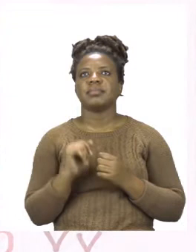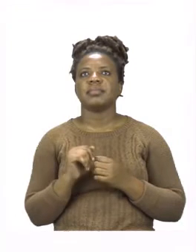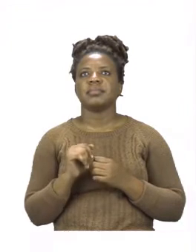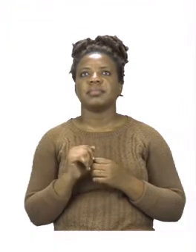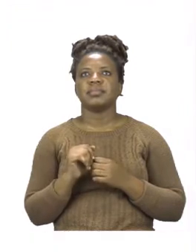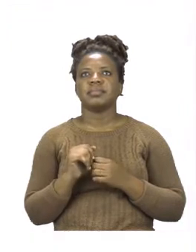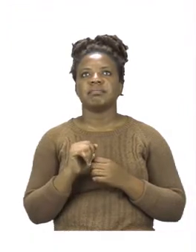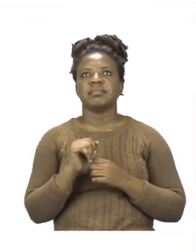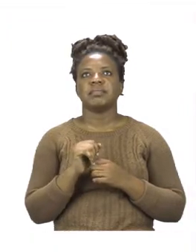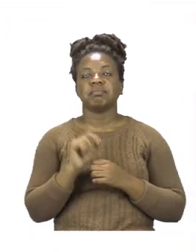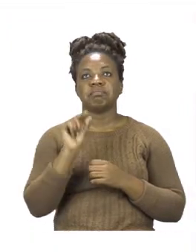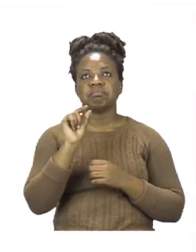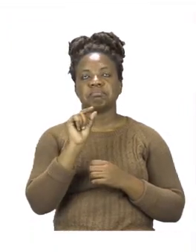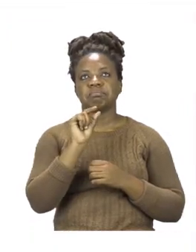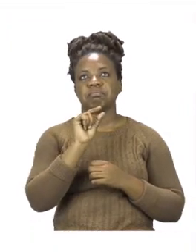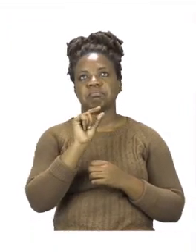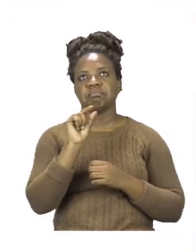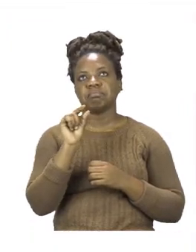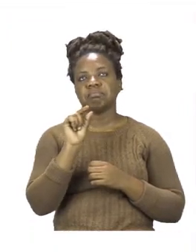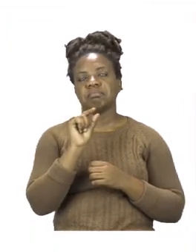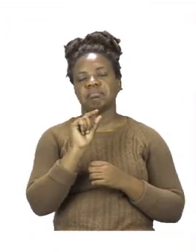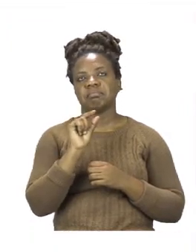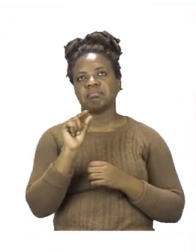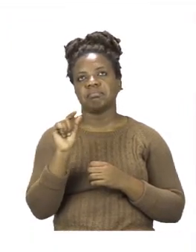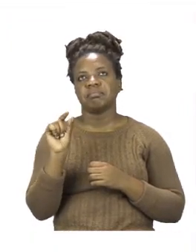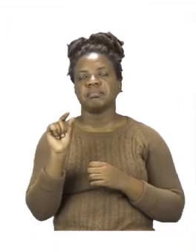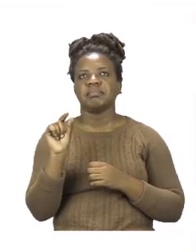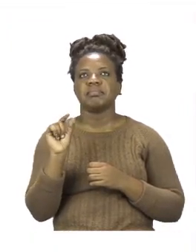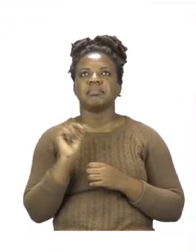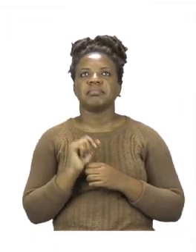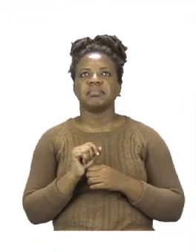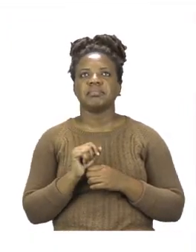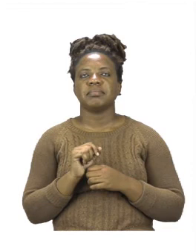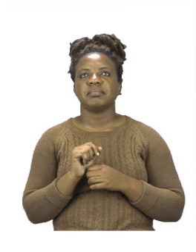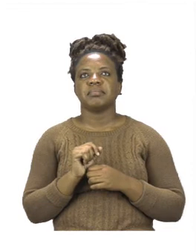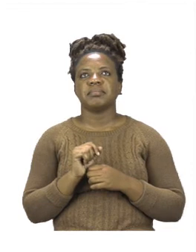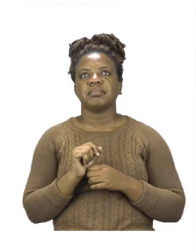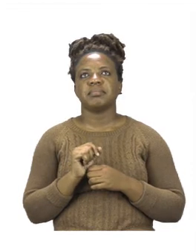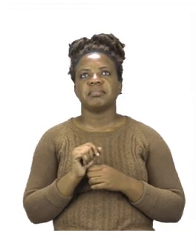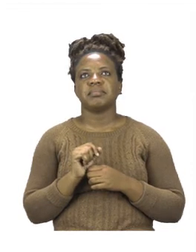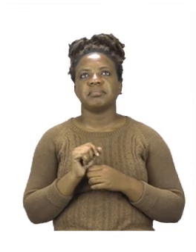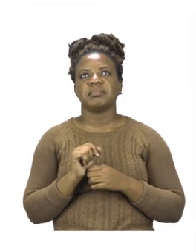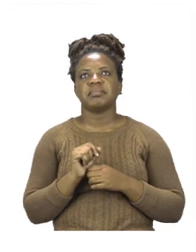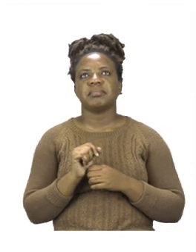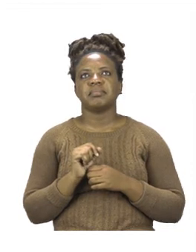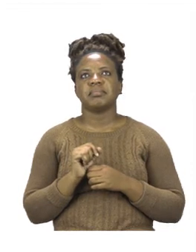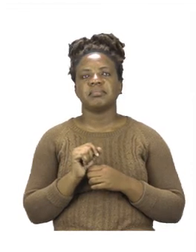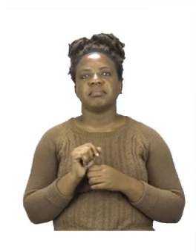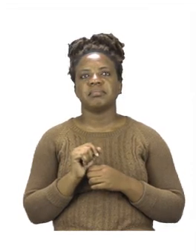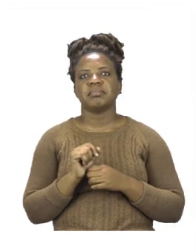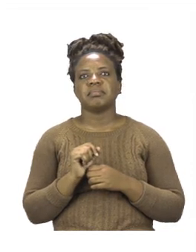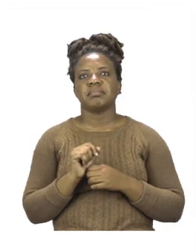to be doing some vowel sounds. Now, of course, we know our vowels, but this time, instead of just saying